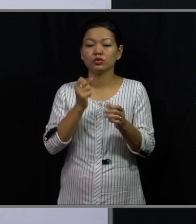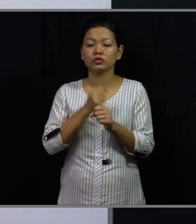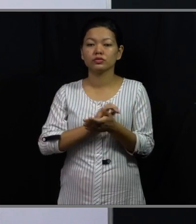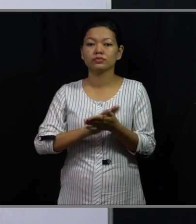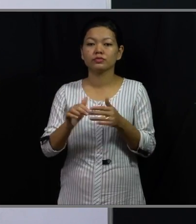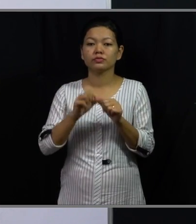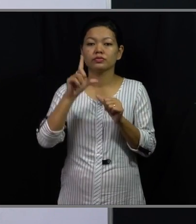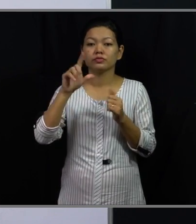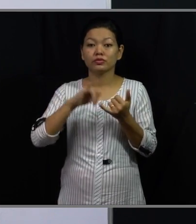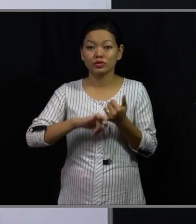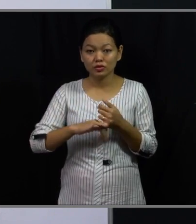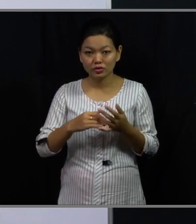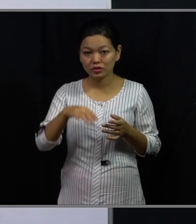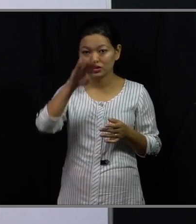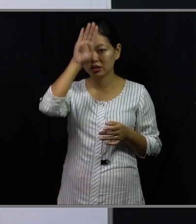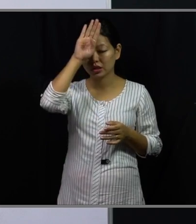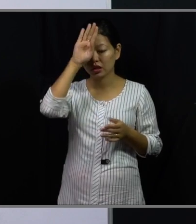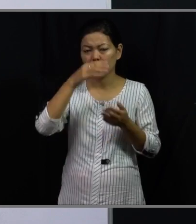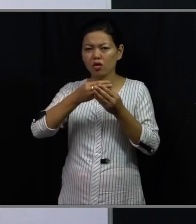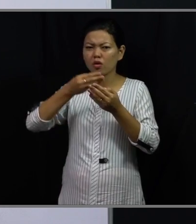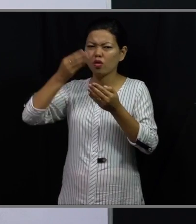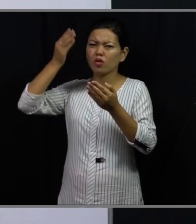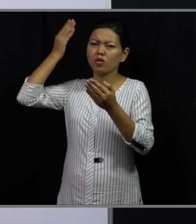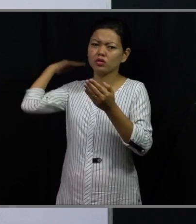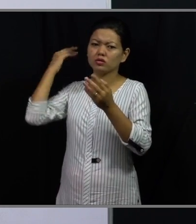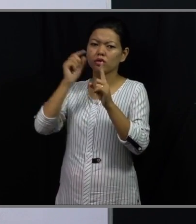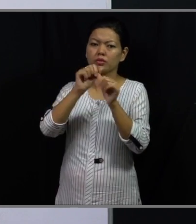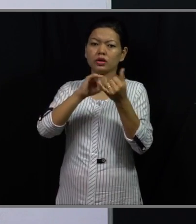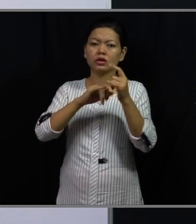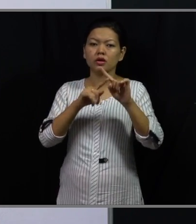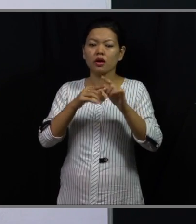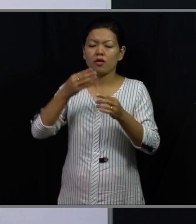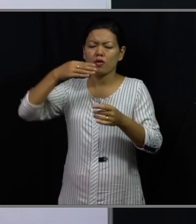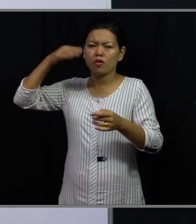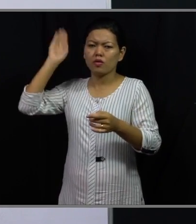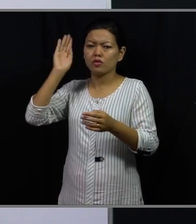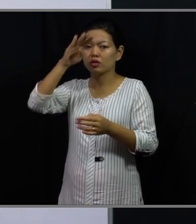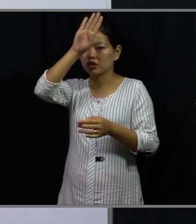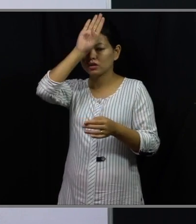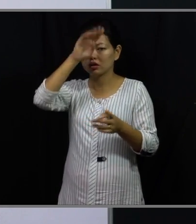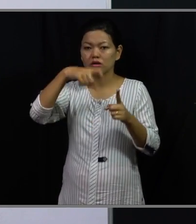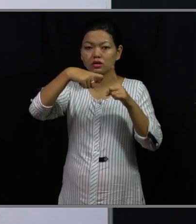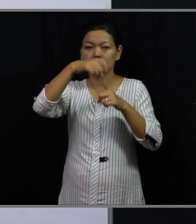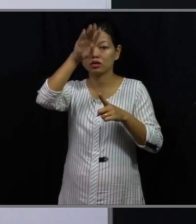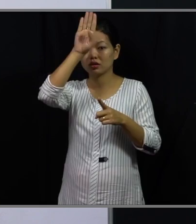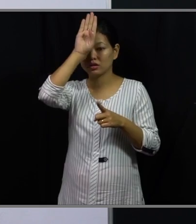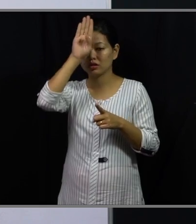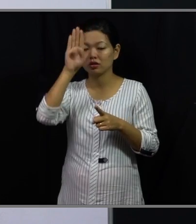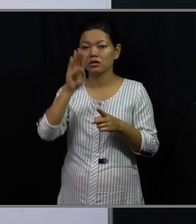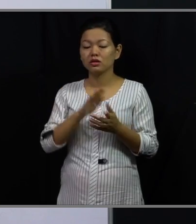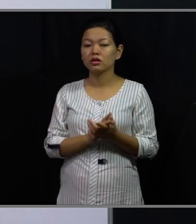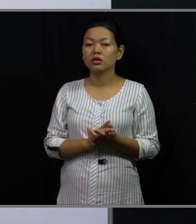in detail. Okay, about the past. But for sociology, it also deals with the cause and